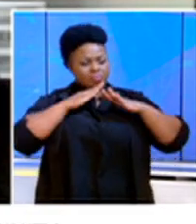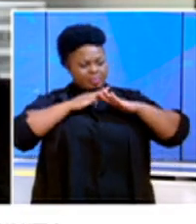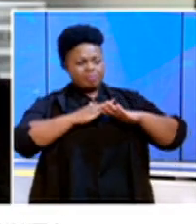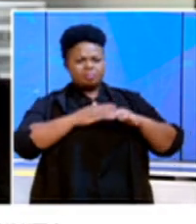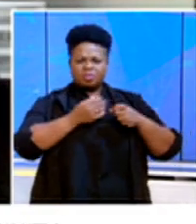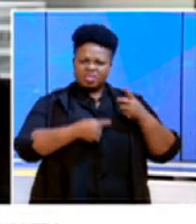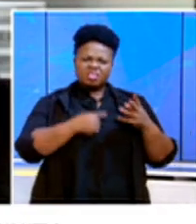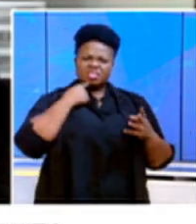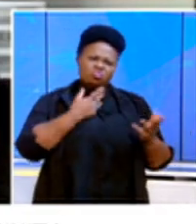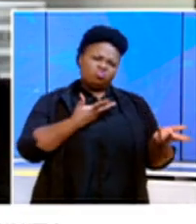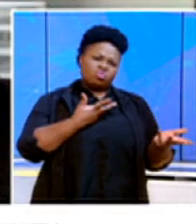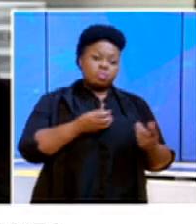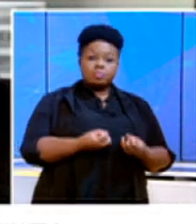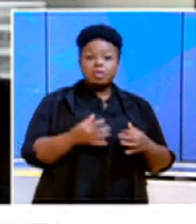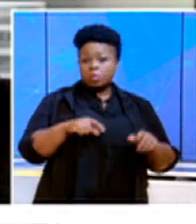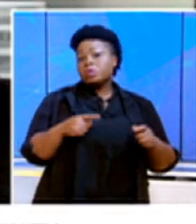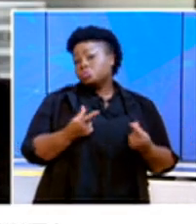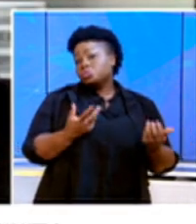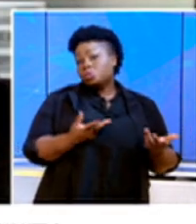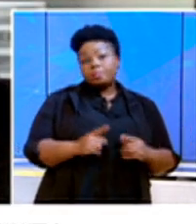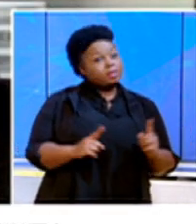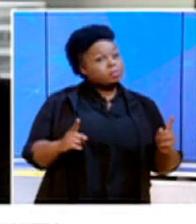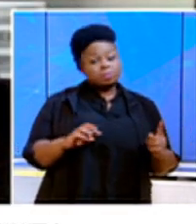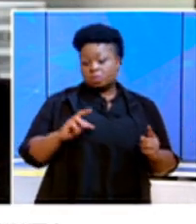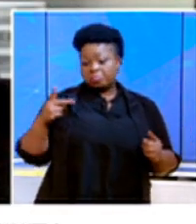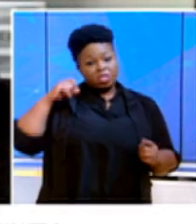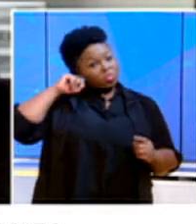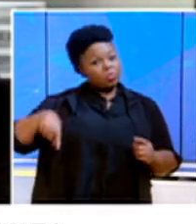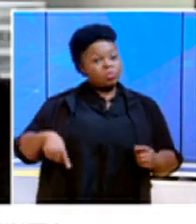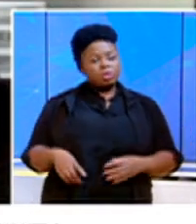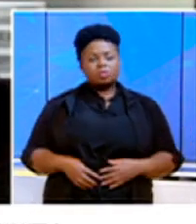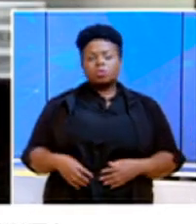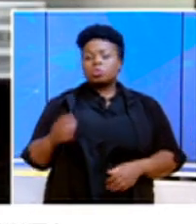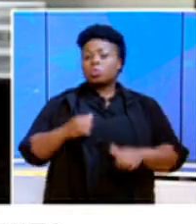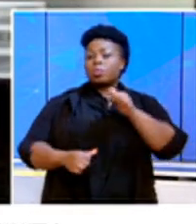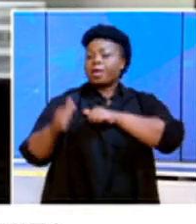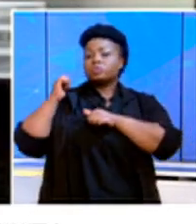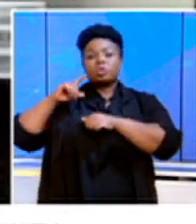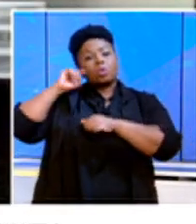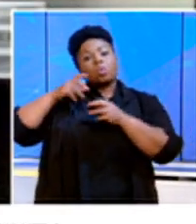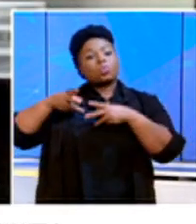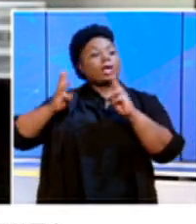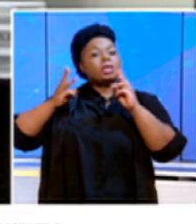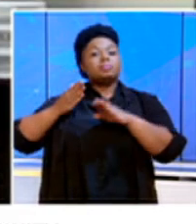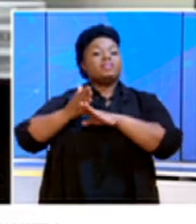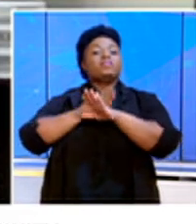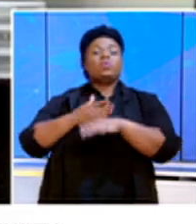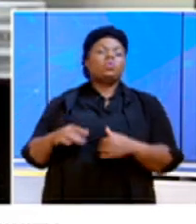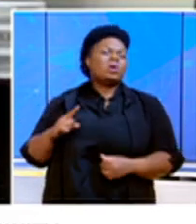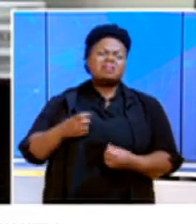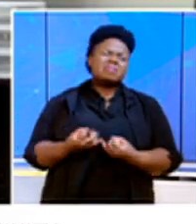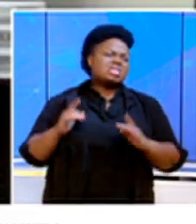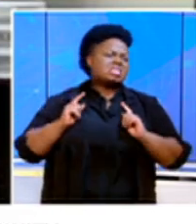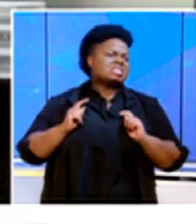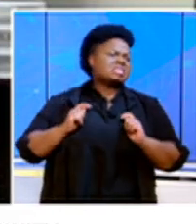been told to do, and a lot of people are, but many aren't. And people are going back to their ways. COVID fatigue is